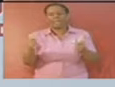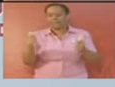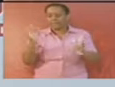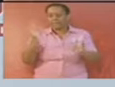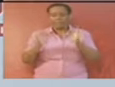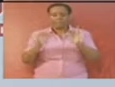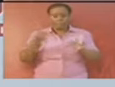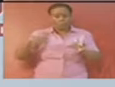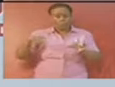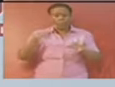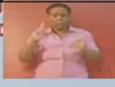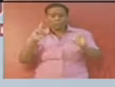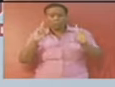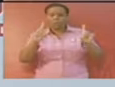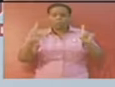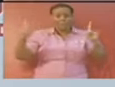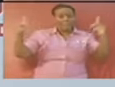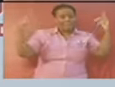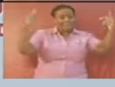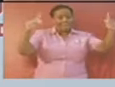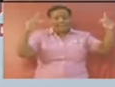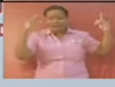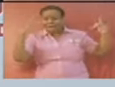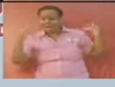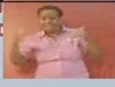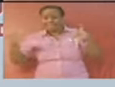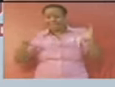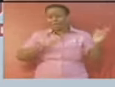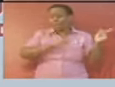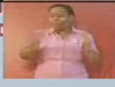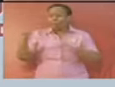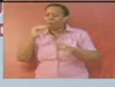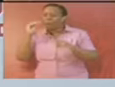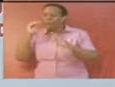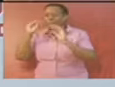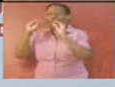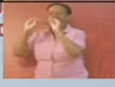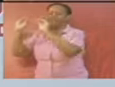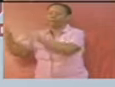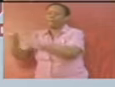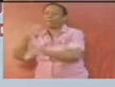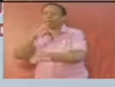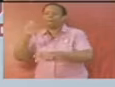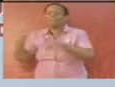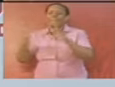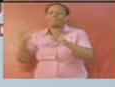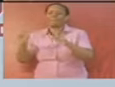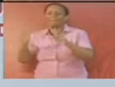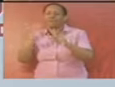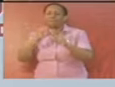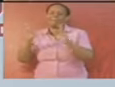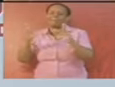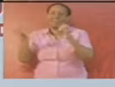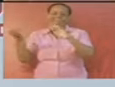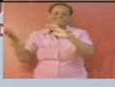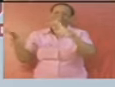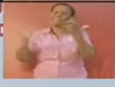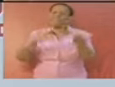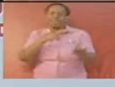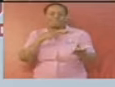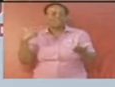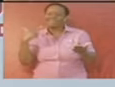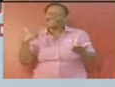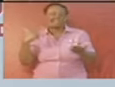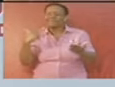I had asked Dr. Hines to bring some slides to the press conference on Wednesday, which he did. But we are going